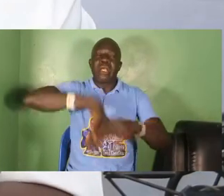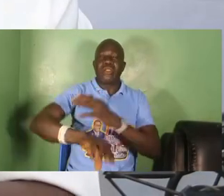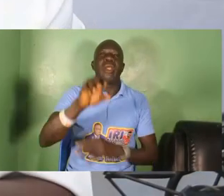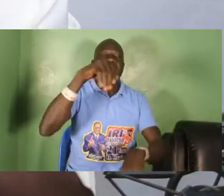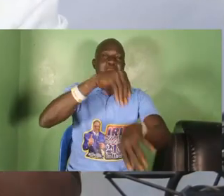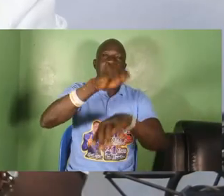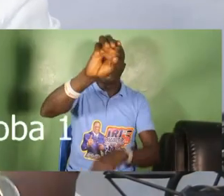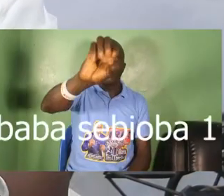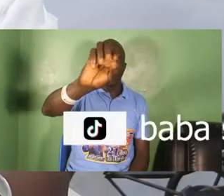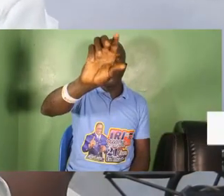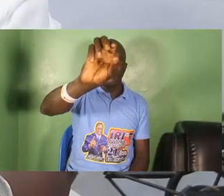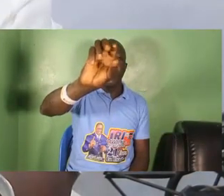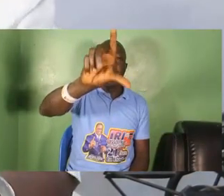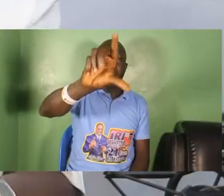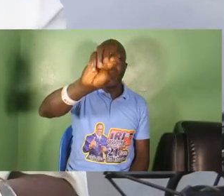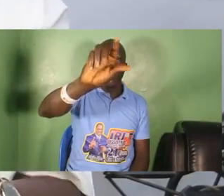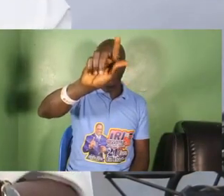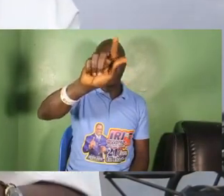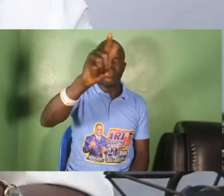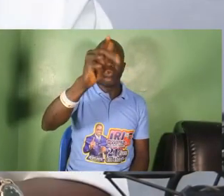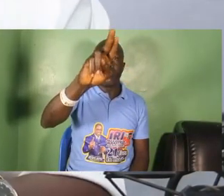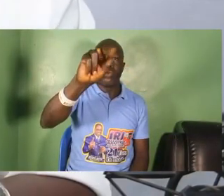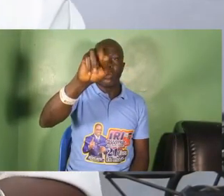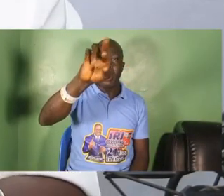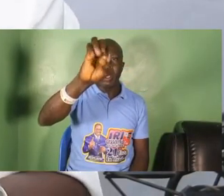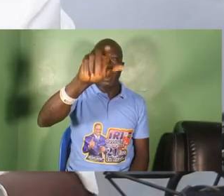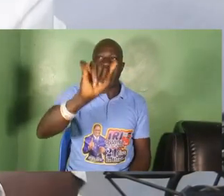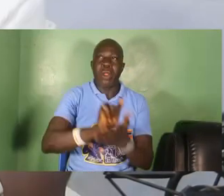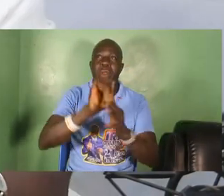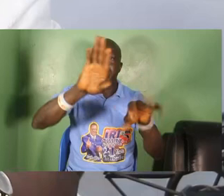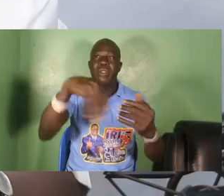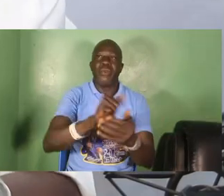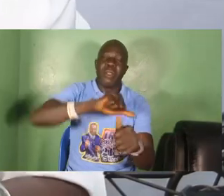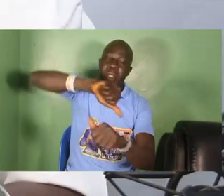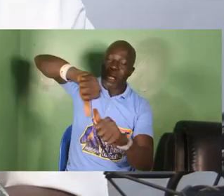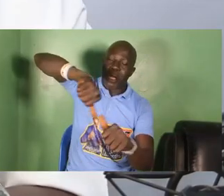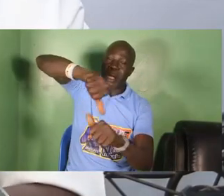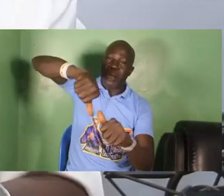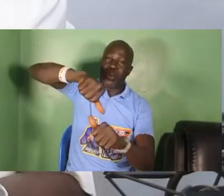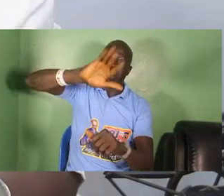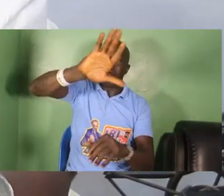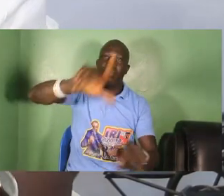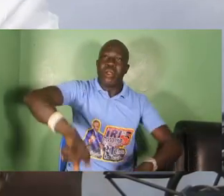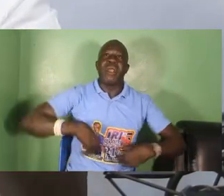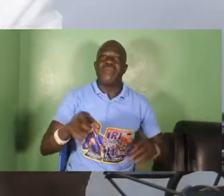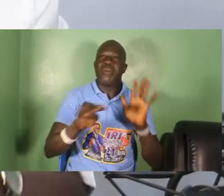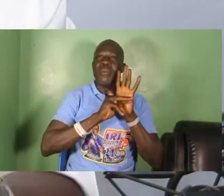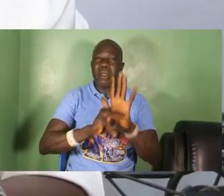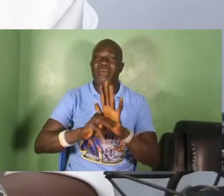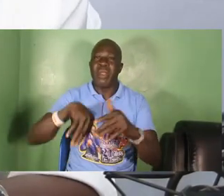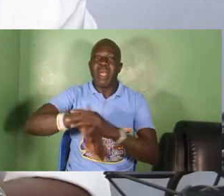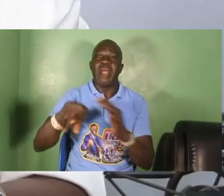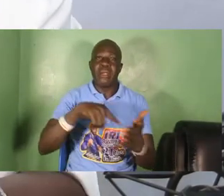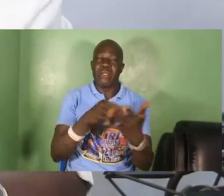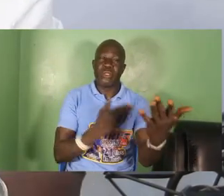eru agbara Olorun by grace of God gbogbo wa be loni pata everyone that is there tonight ma fun won ni ororo I'll give them all aye re gbodo fun your life of manifest